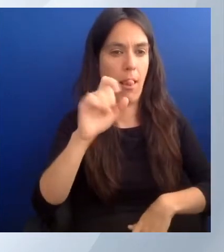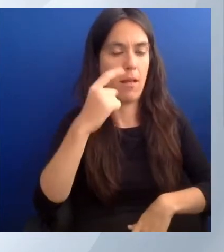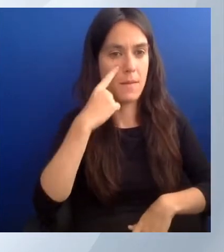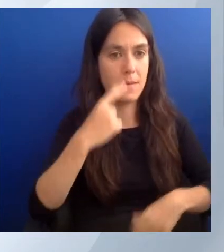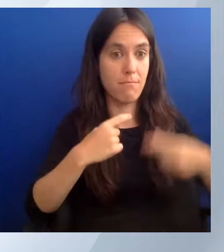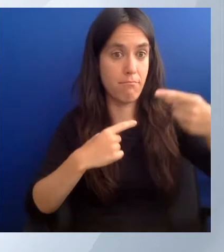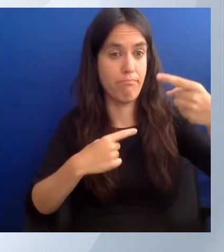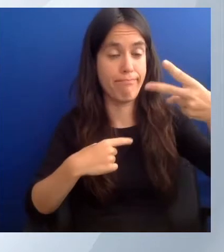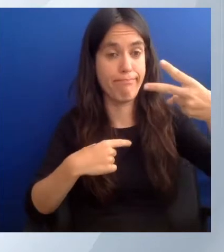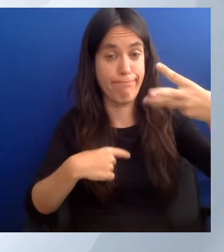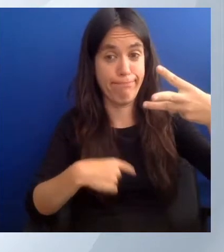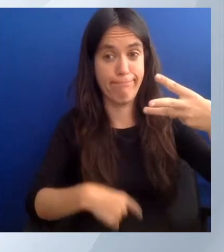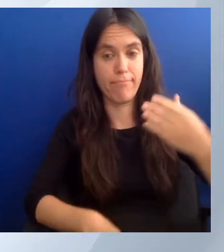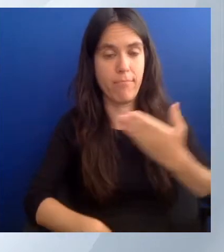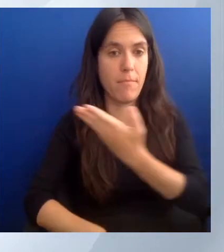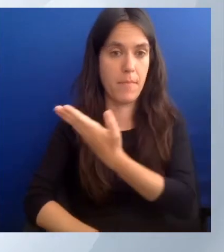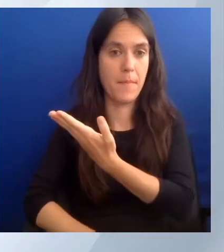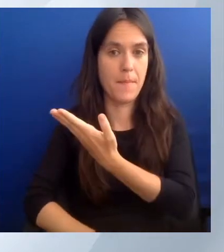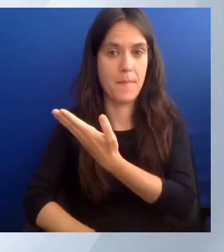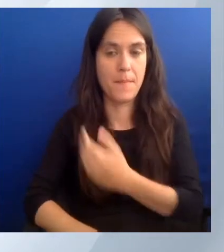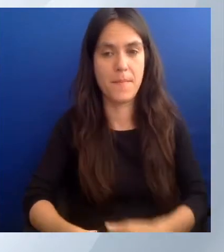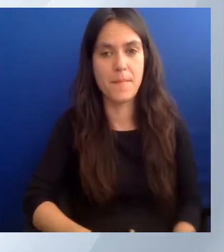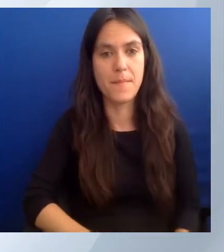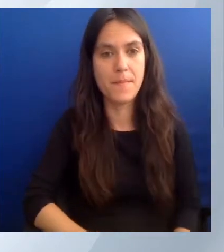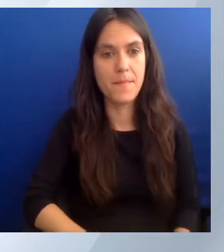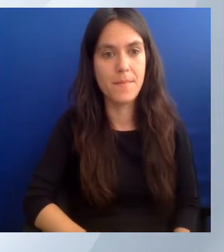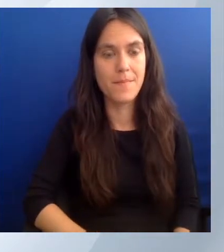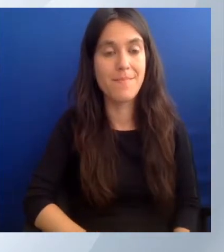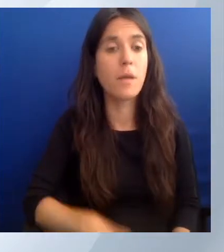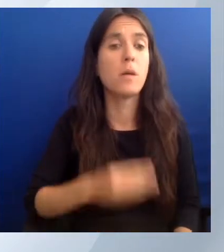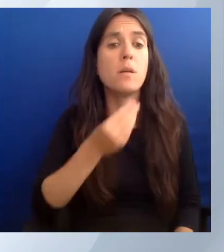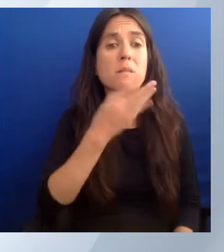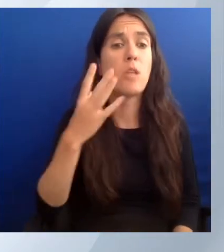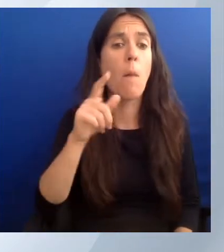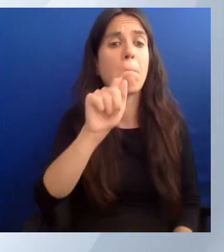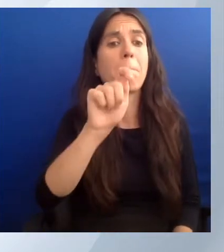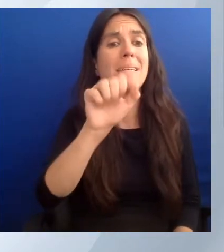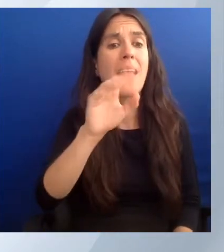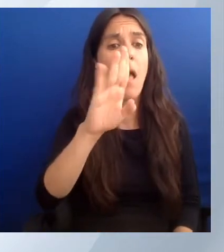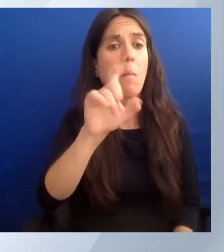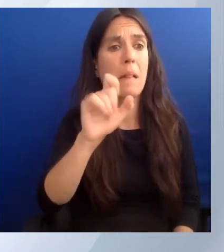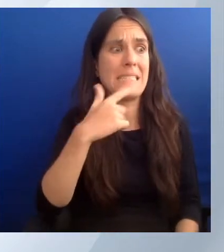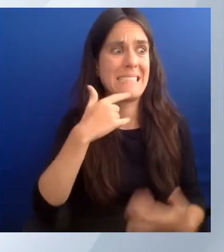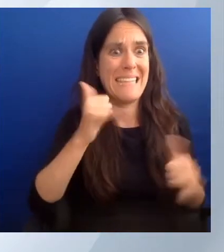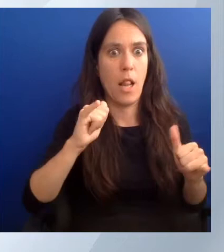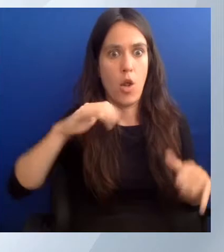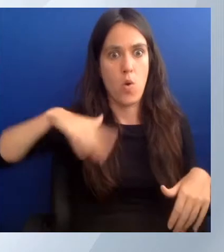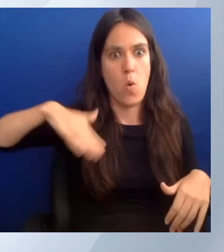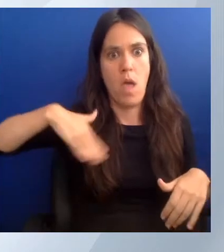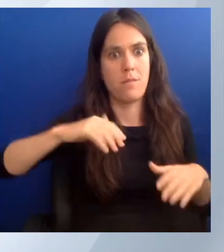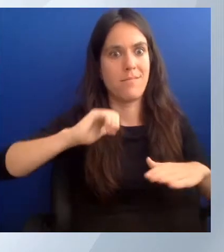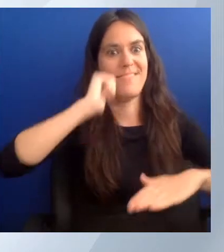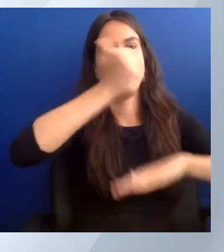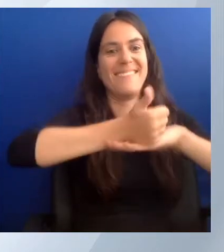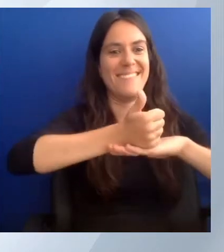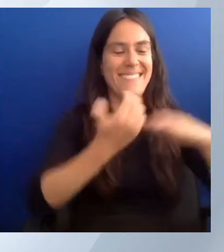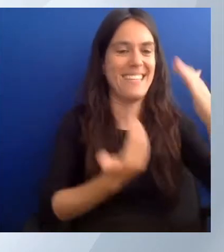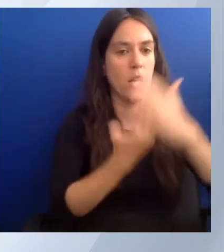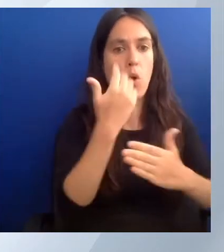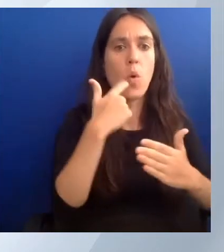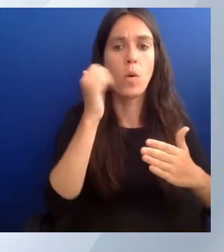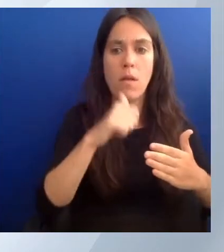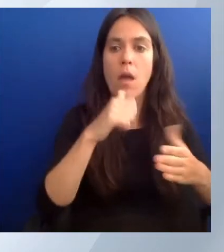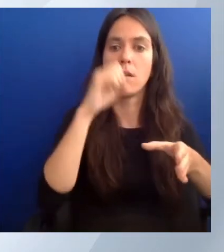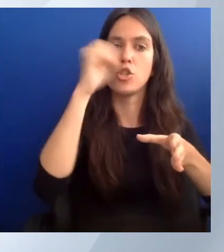here is you can get references to tables that don't yet exist. It's awesome. It means that you don't have to set up your entire storage account before you